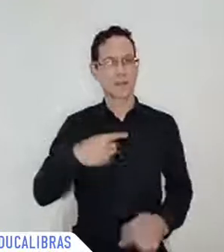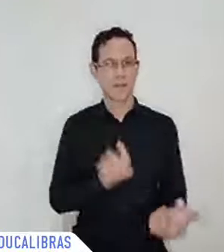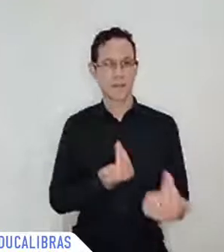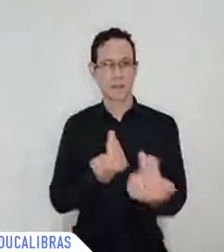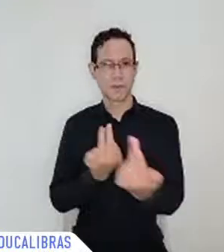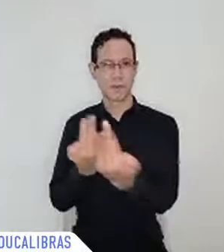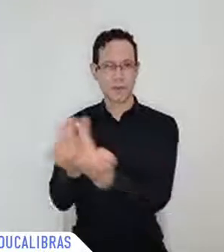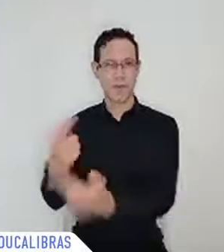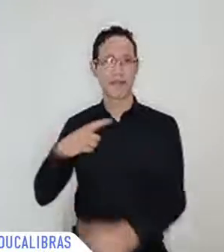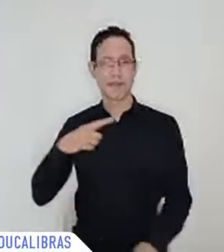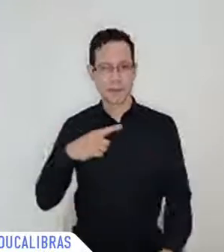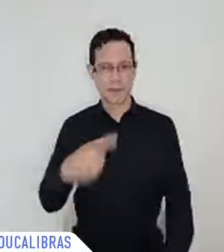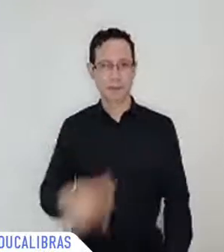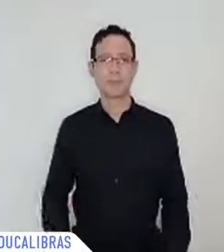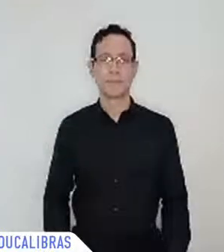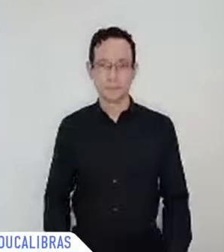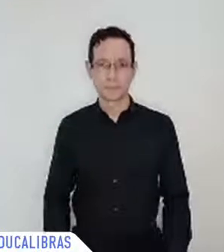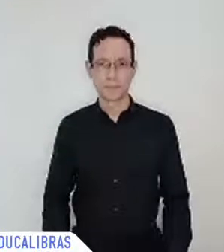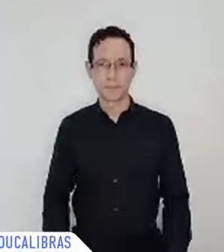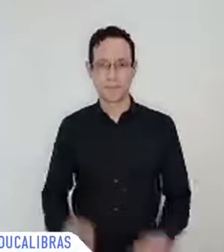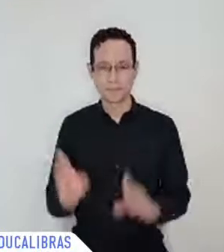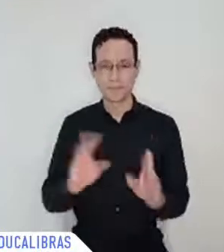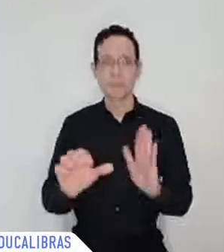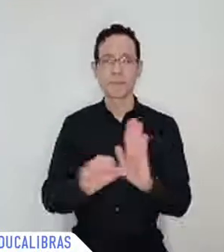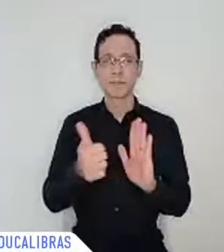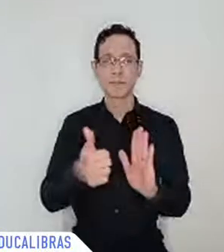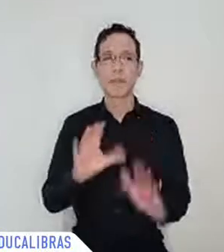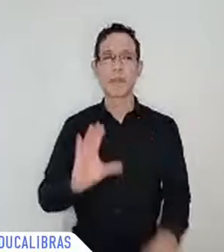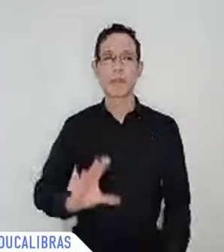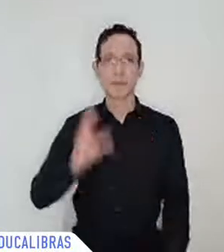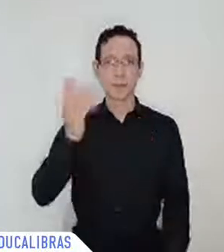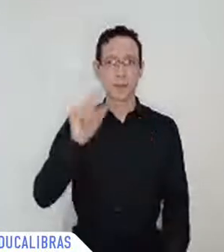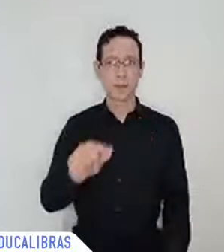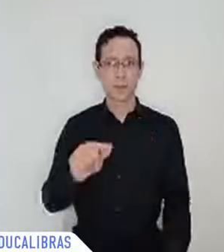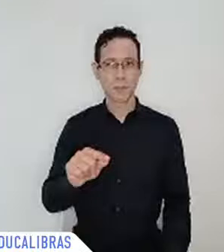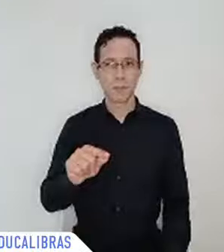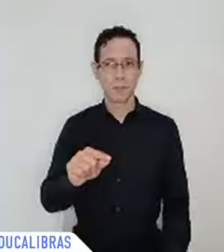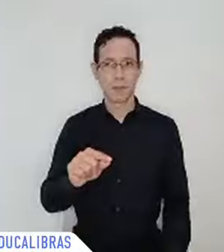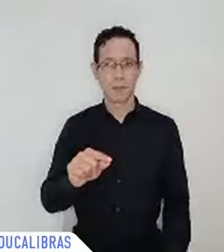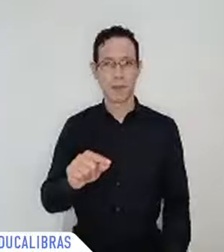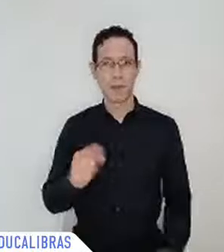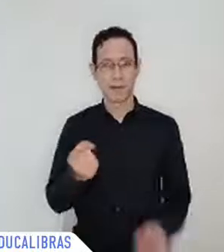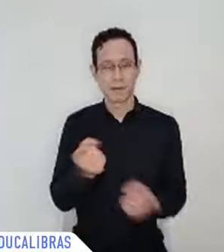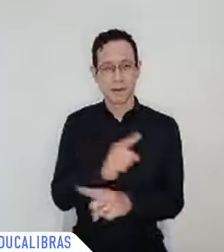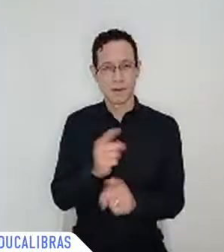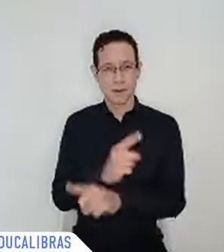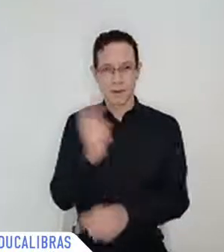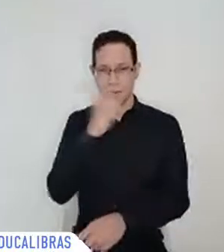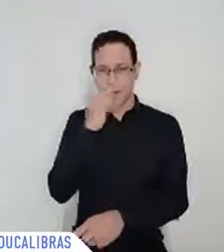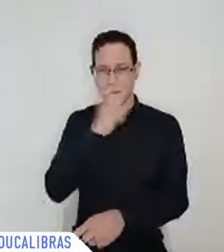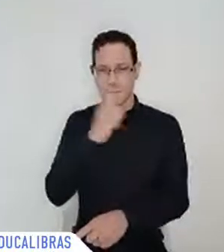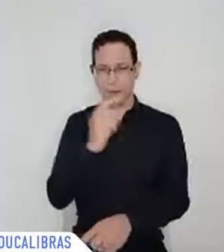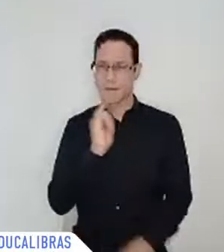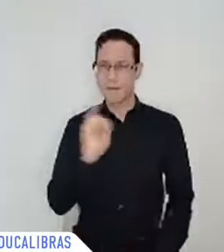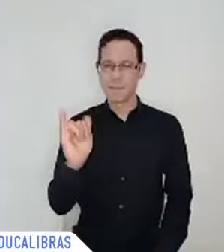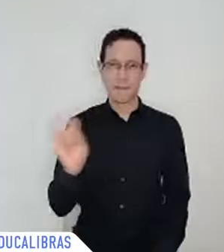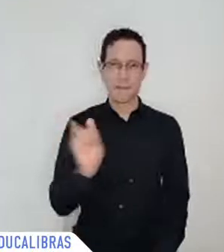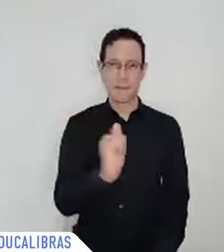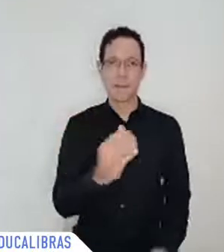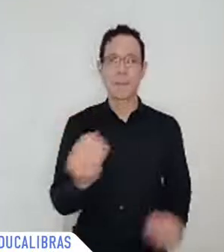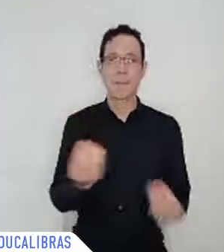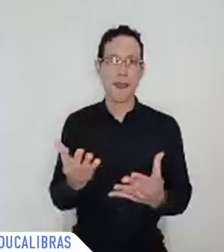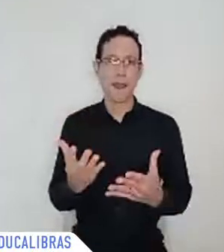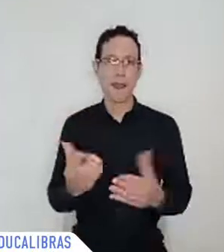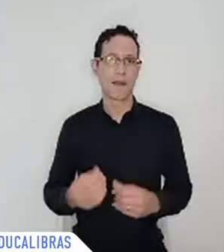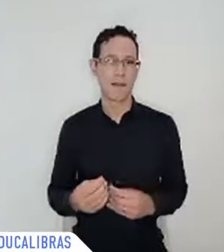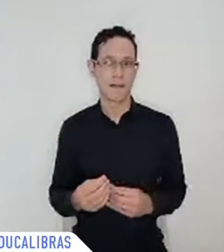it's an important phenomenon that is observed all around the world, and at the time